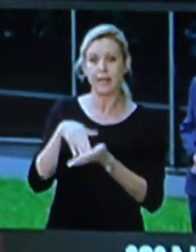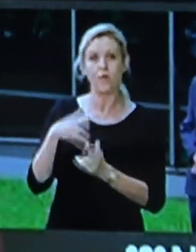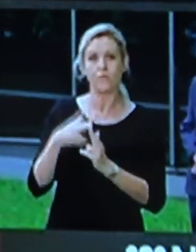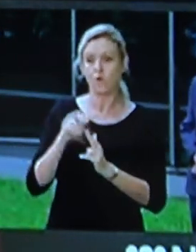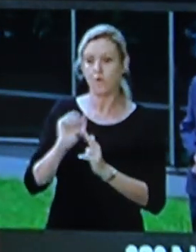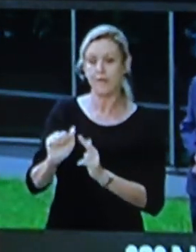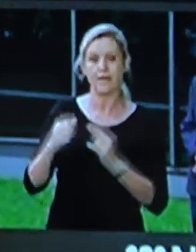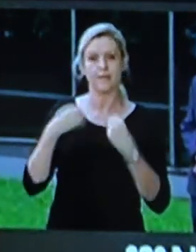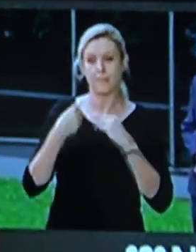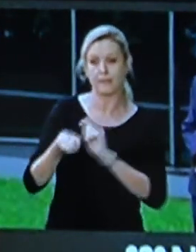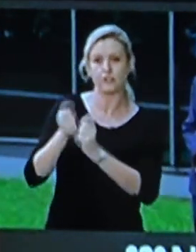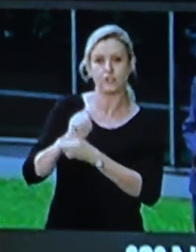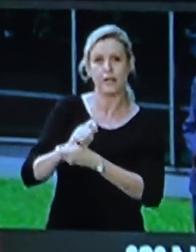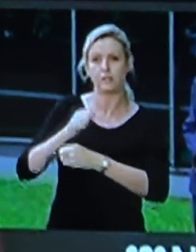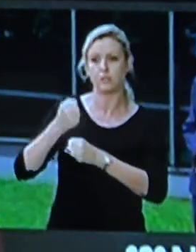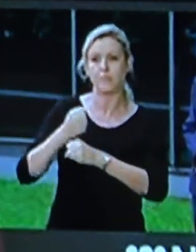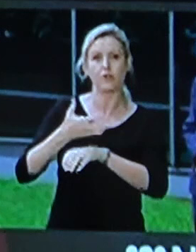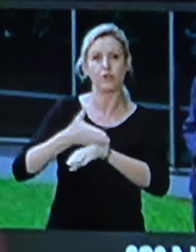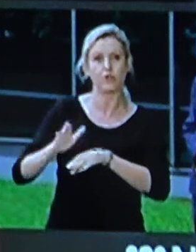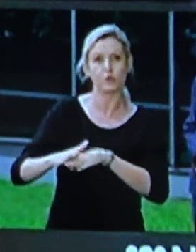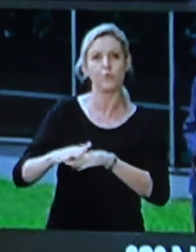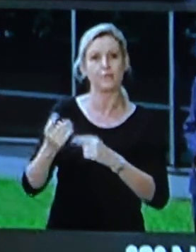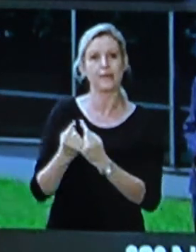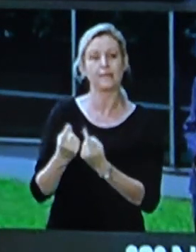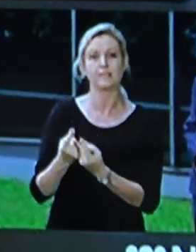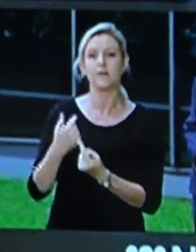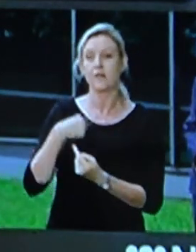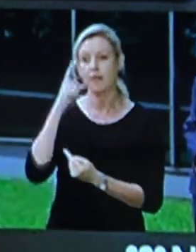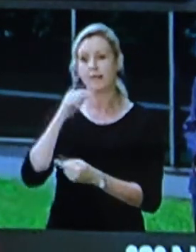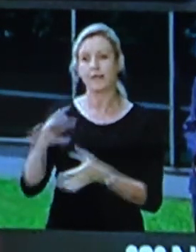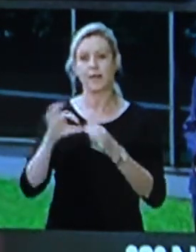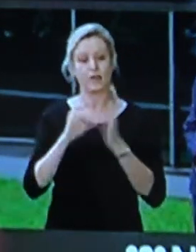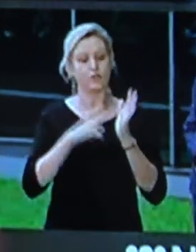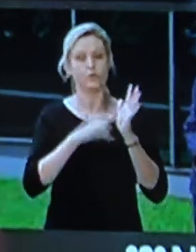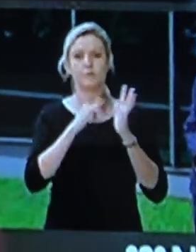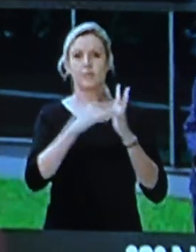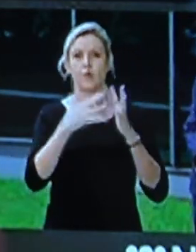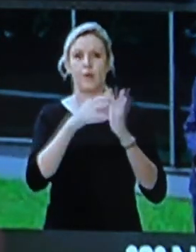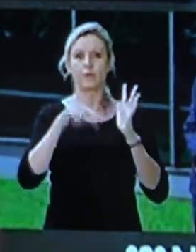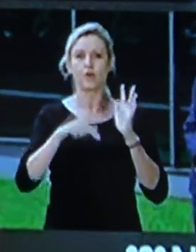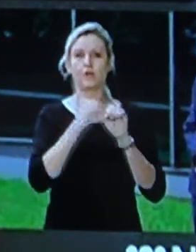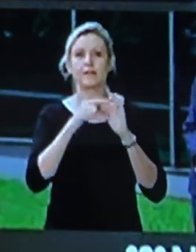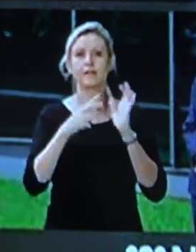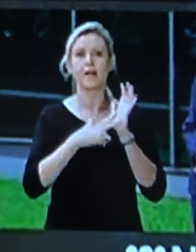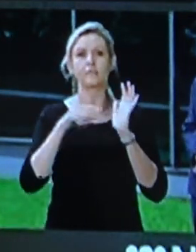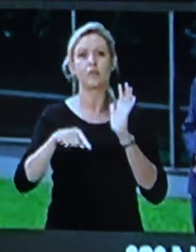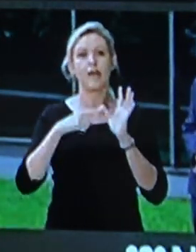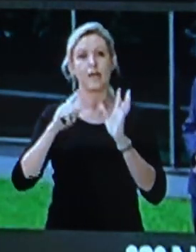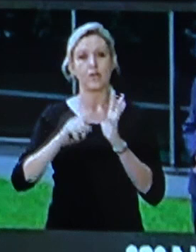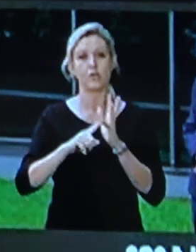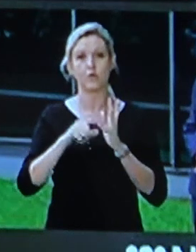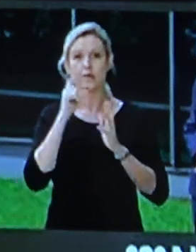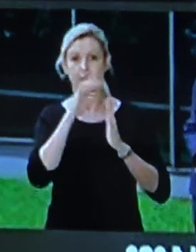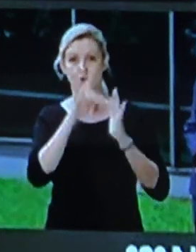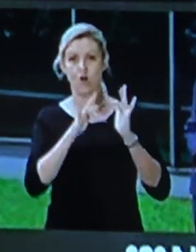to explain what they're doing in retooling can simply go onto newsouthwales.gov.au, and there's a special portal for them with information on the types of